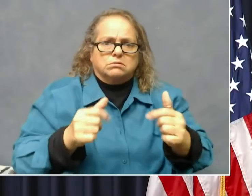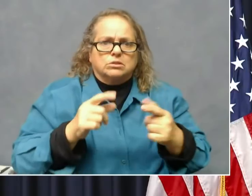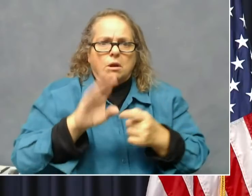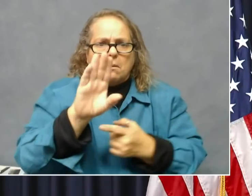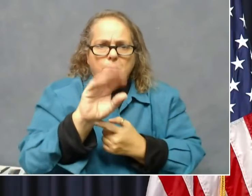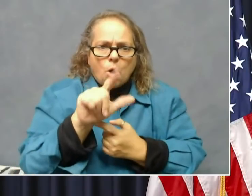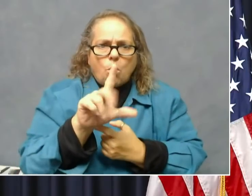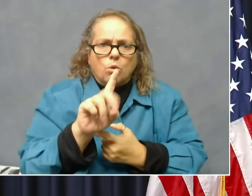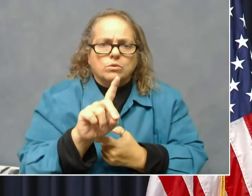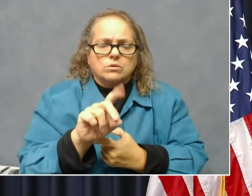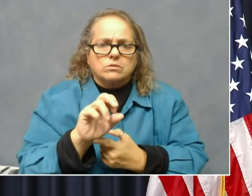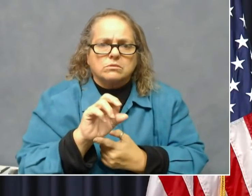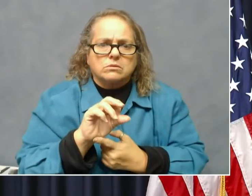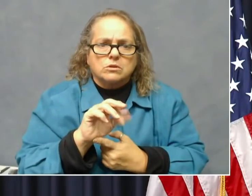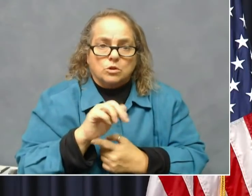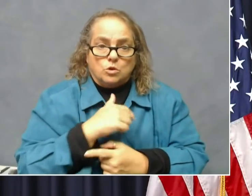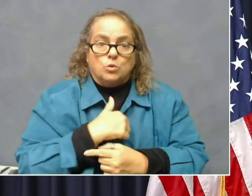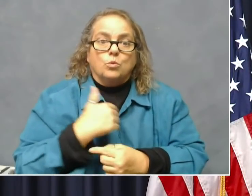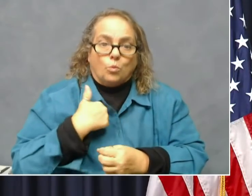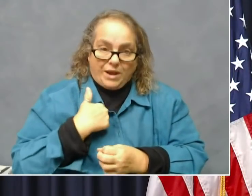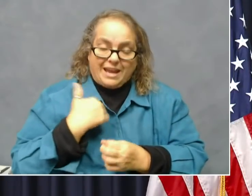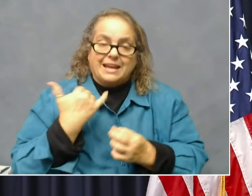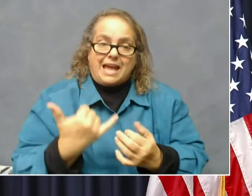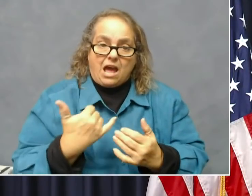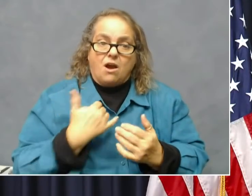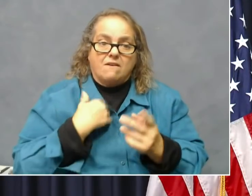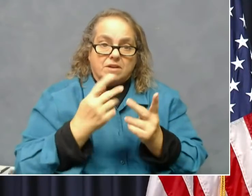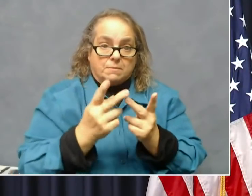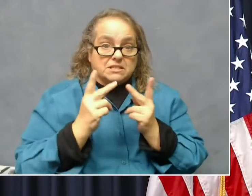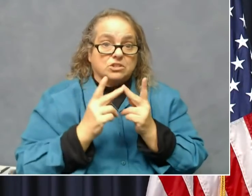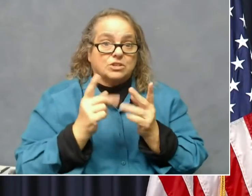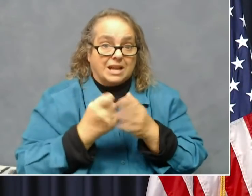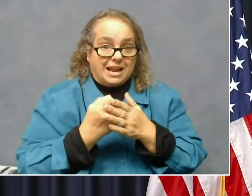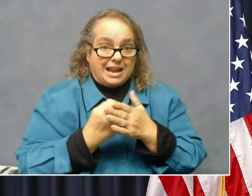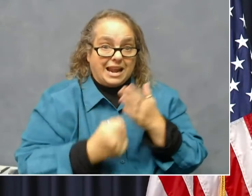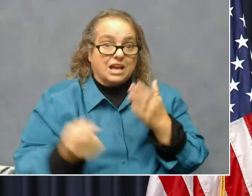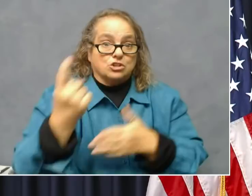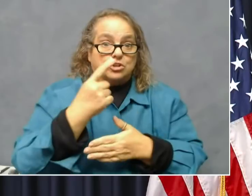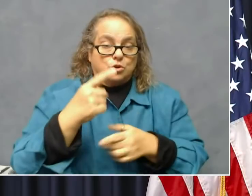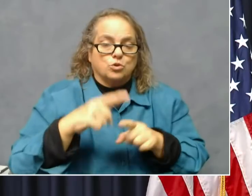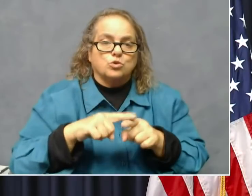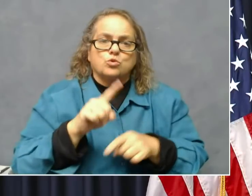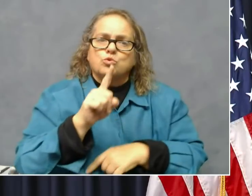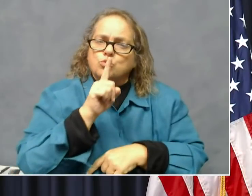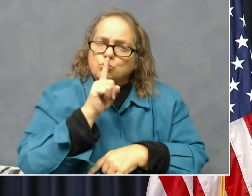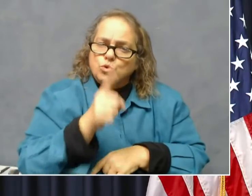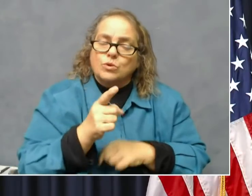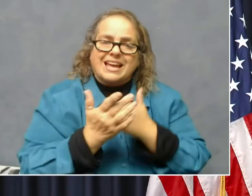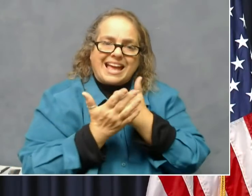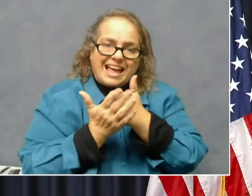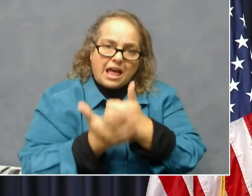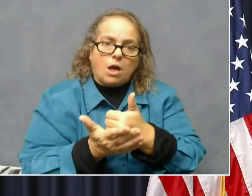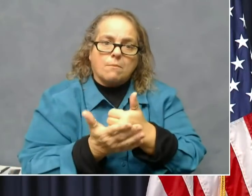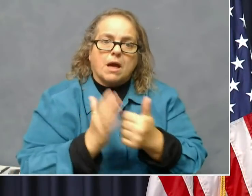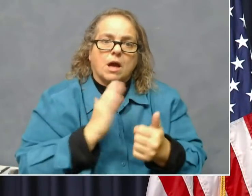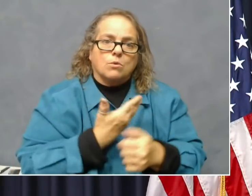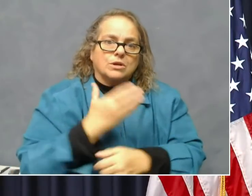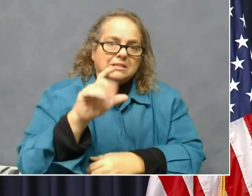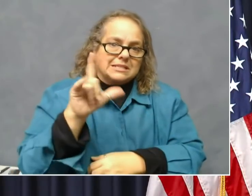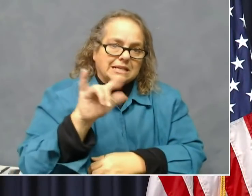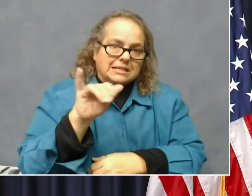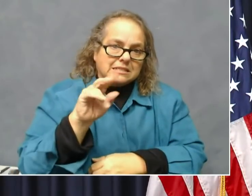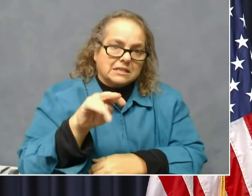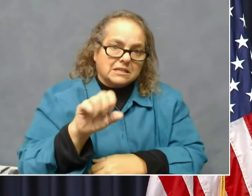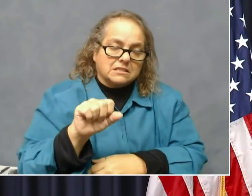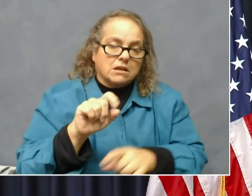management, we're going to be in a position next year to truly help our citizens out, but